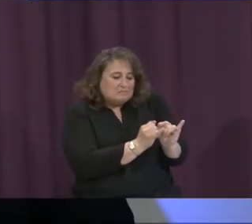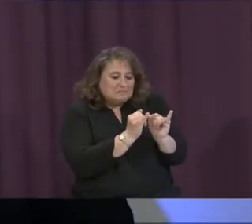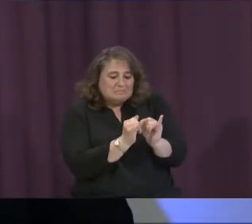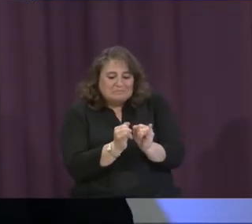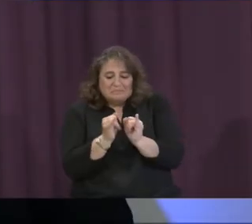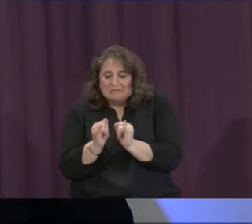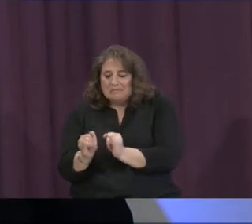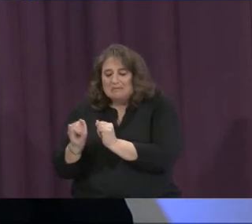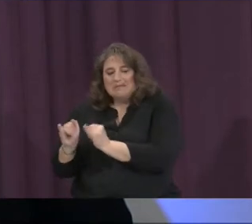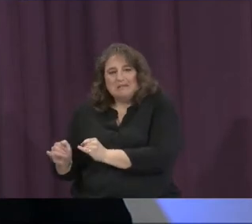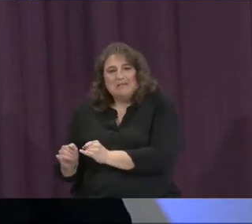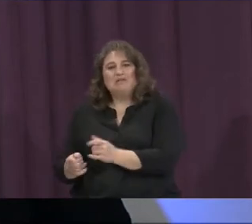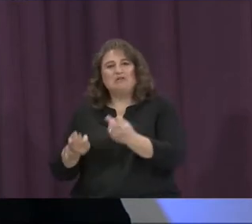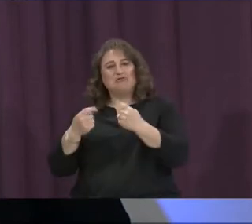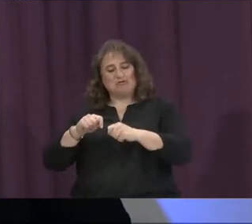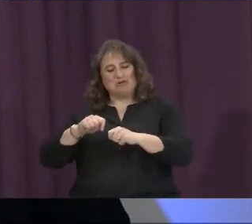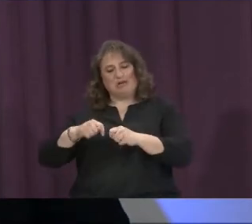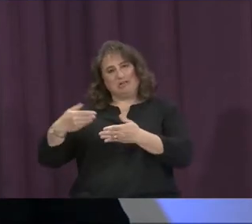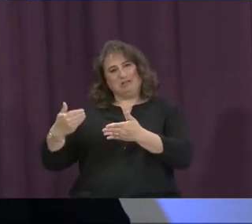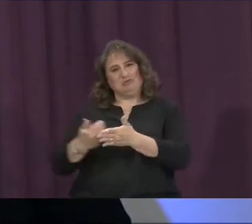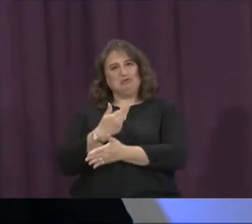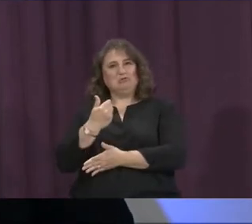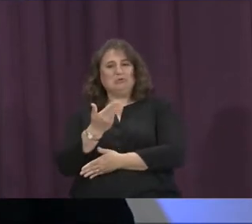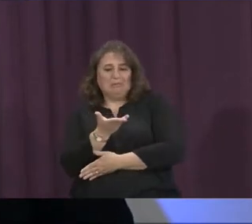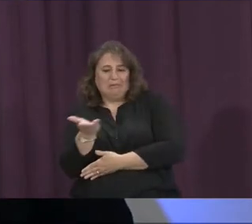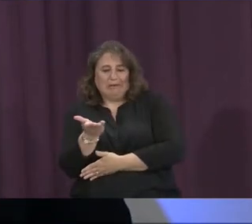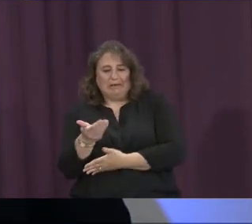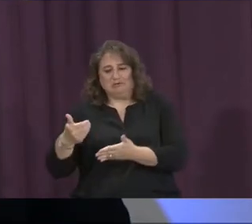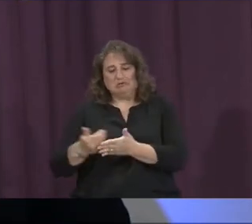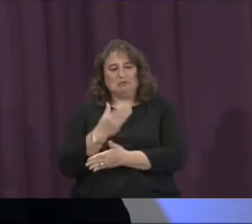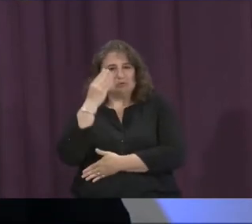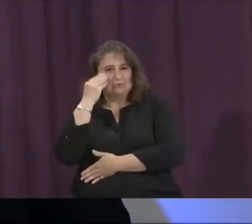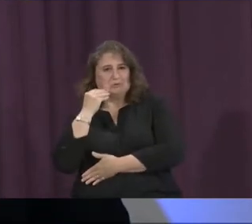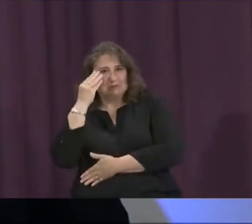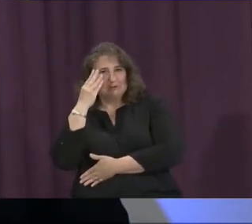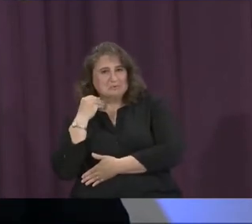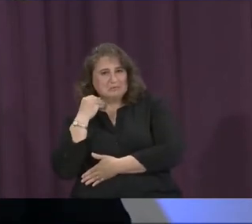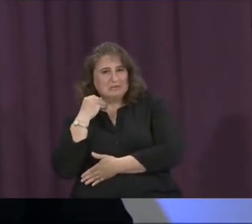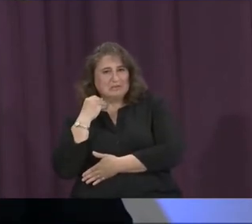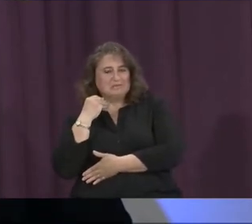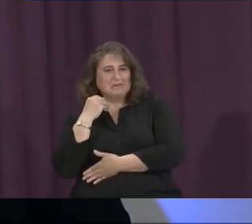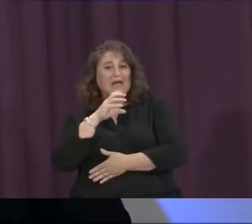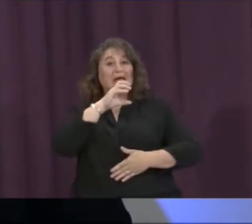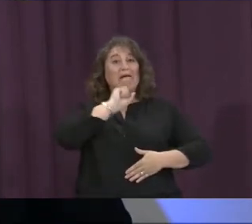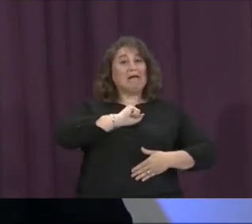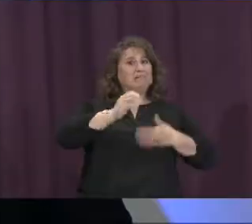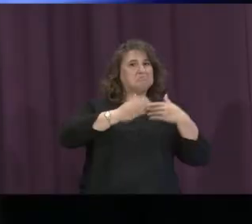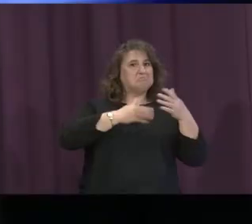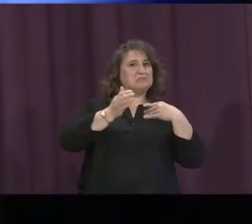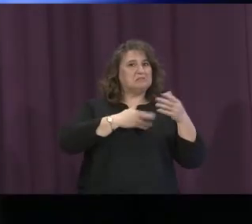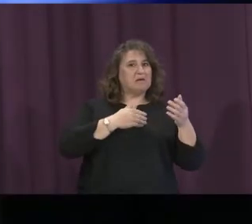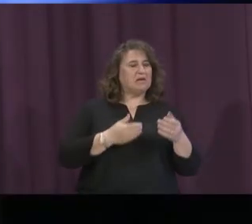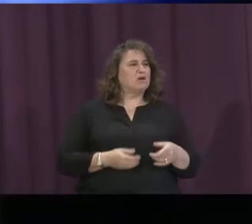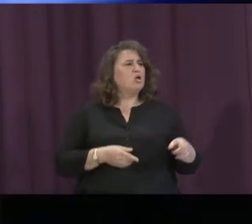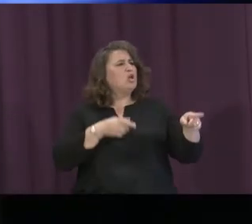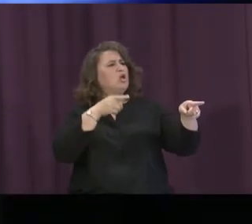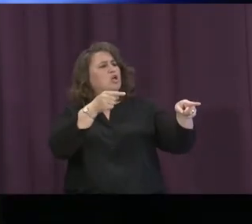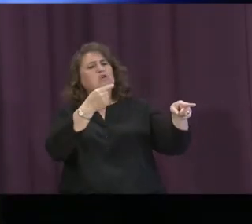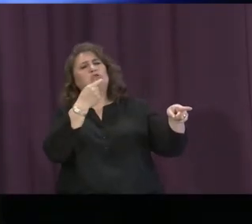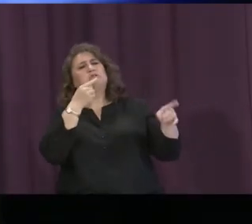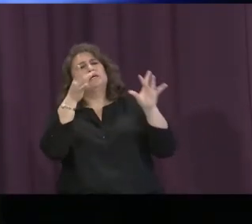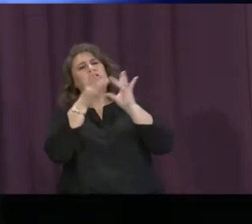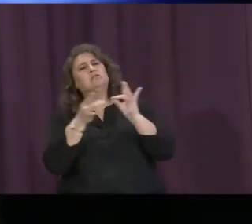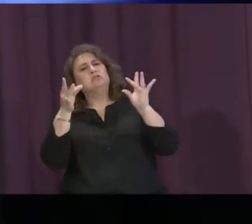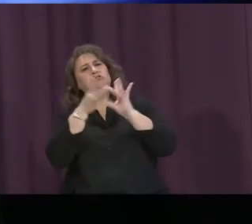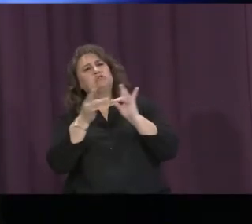can, you can try new things. And you can learn new things. You know, even at an older age. And I like what you said about that. You told a story about that. was a